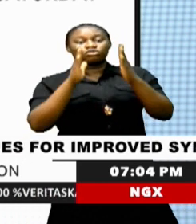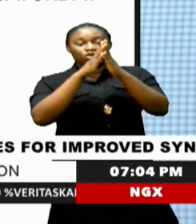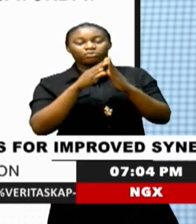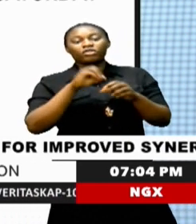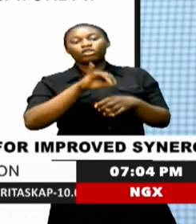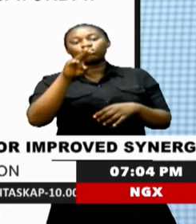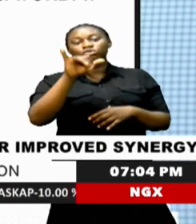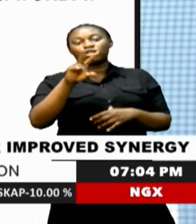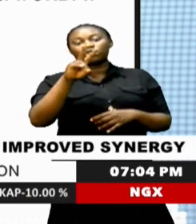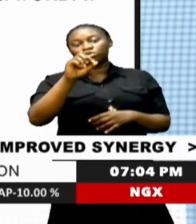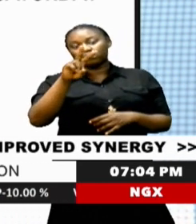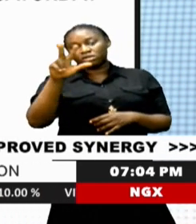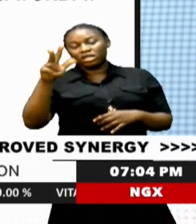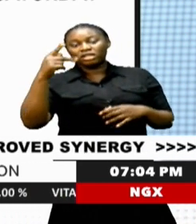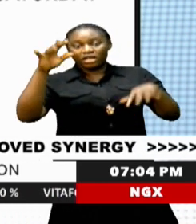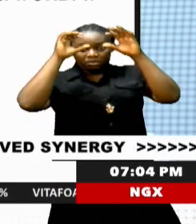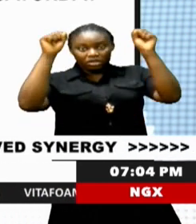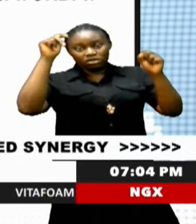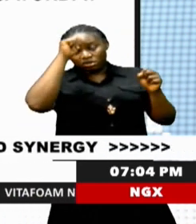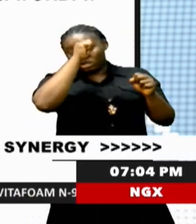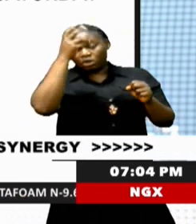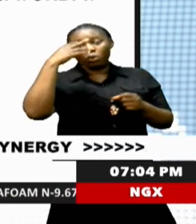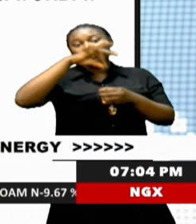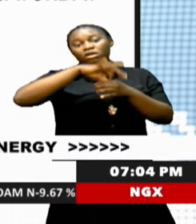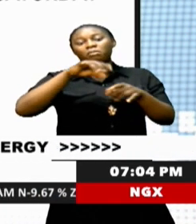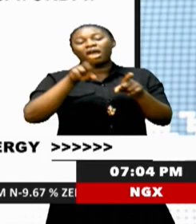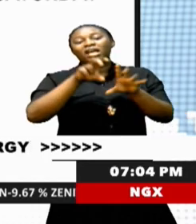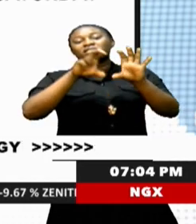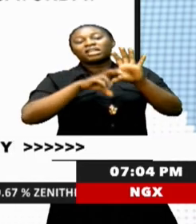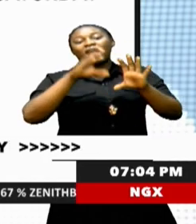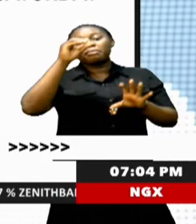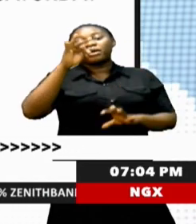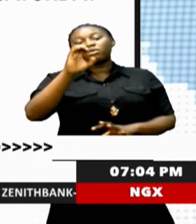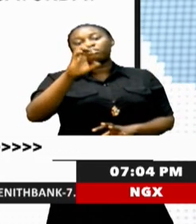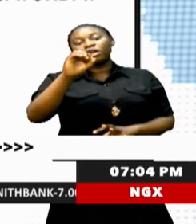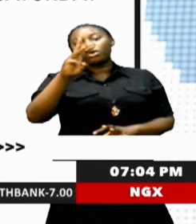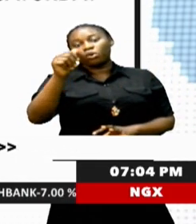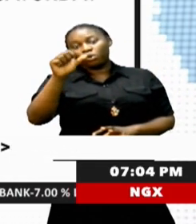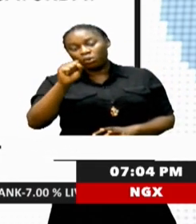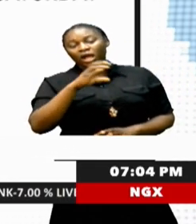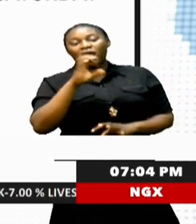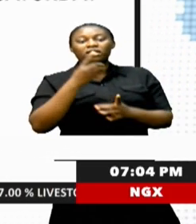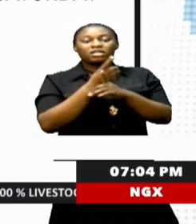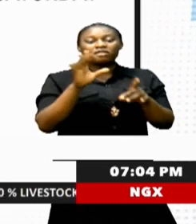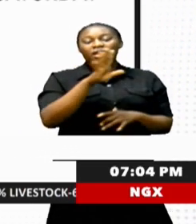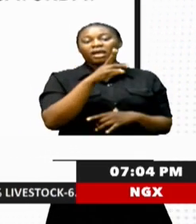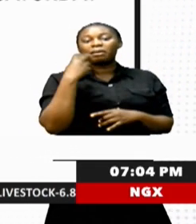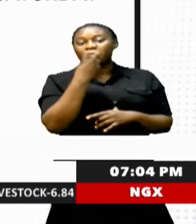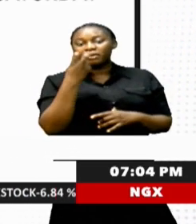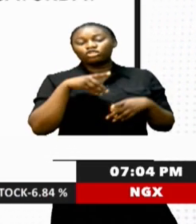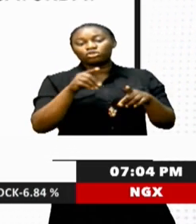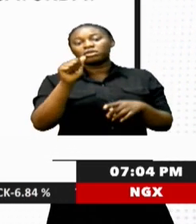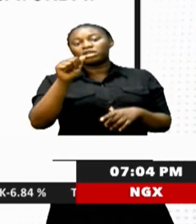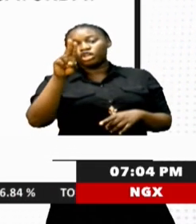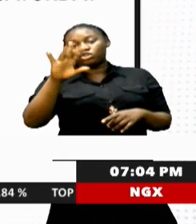2023, President Tinubu was elected as the chairman of the ECOWAS and was delivering his maiden speech at the AU